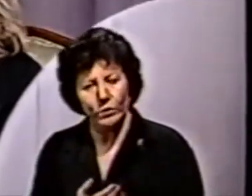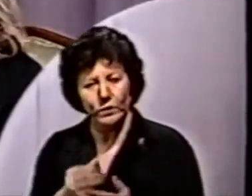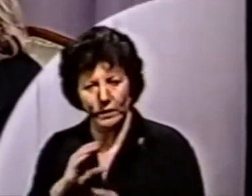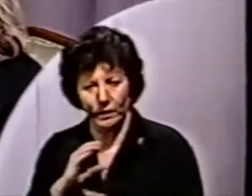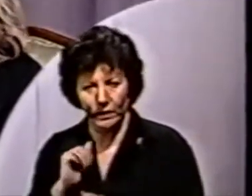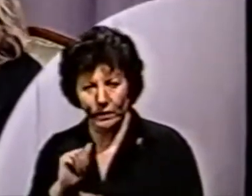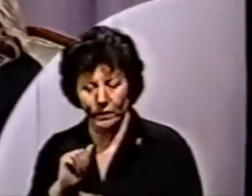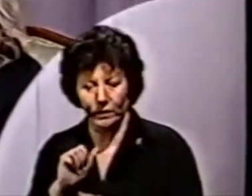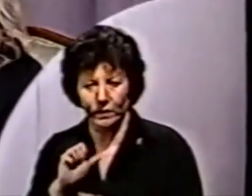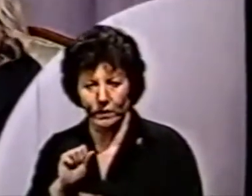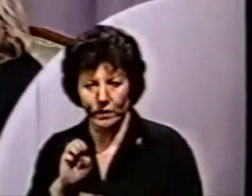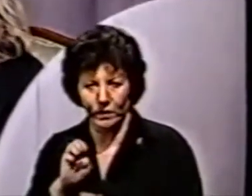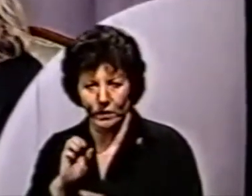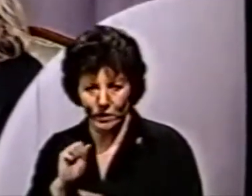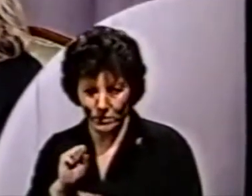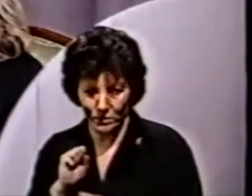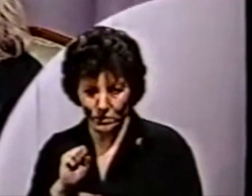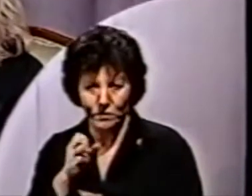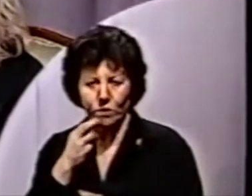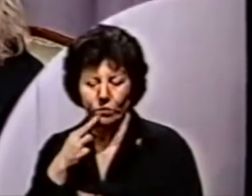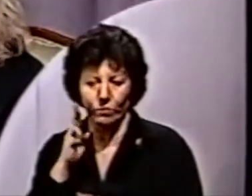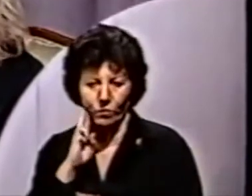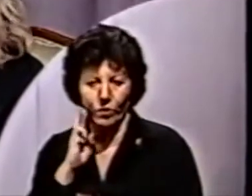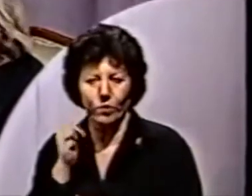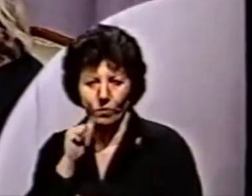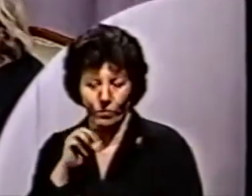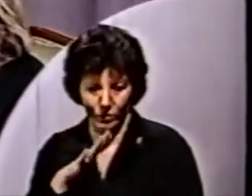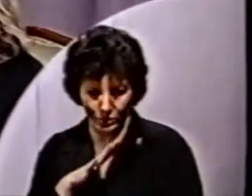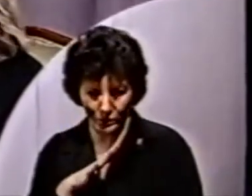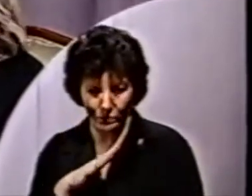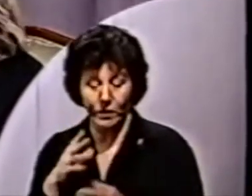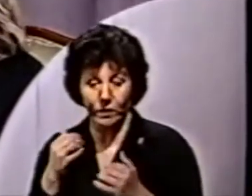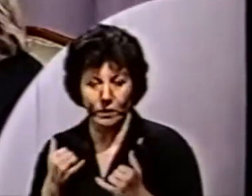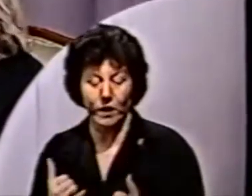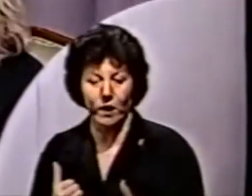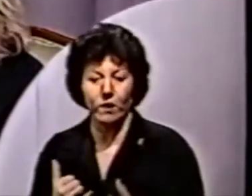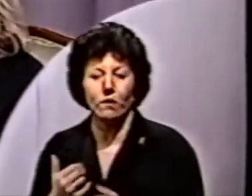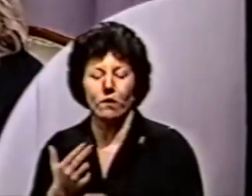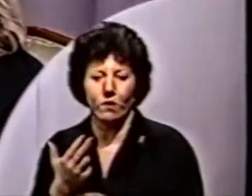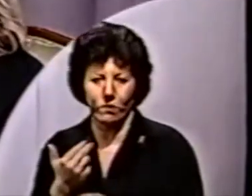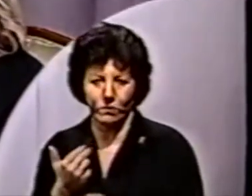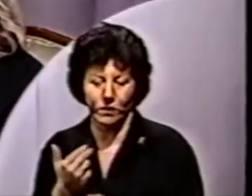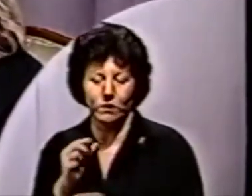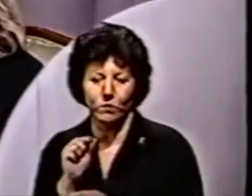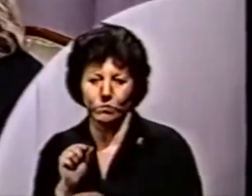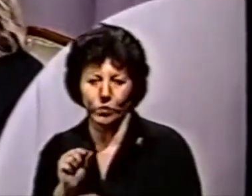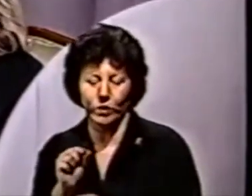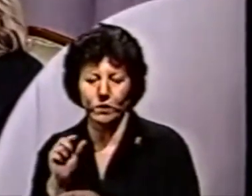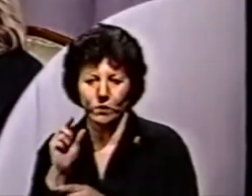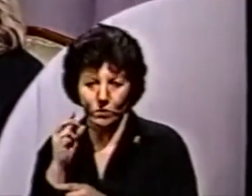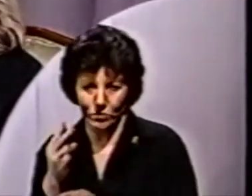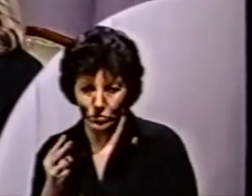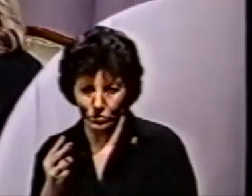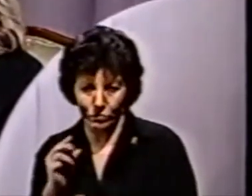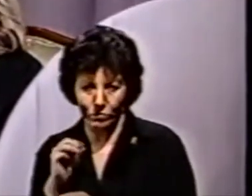but from 95 to 96, there were 13.2% of those were women. So it's still a growing